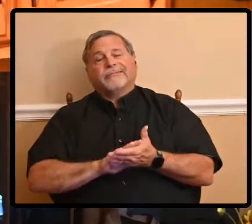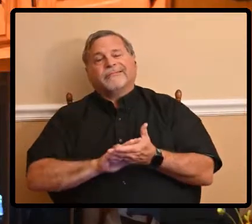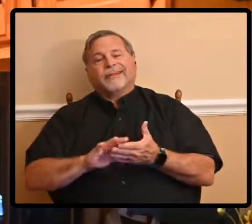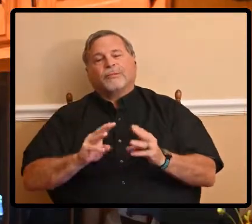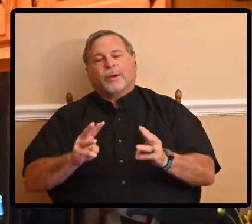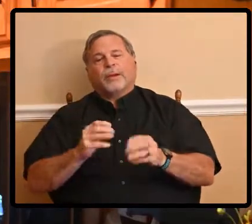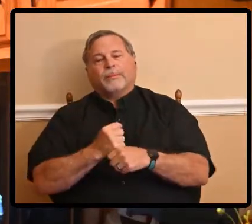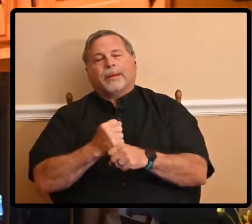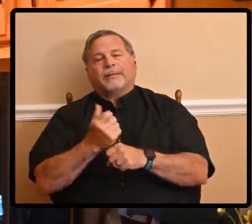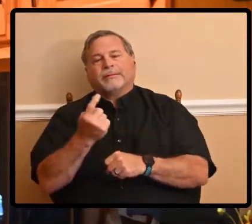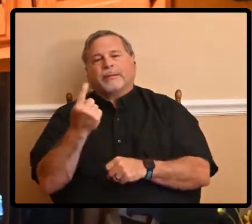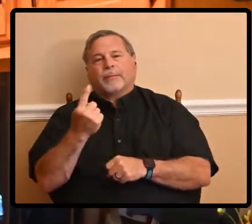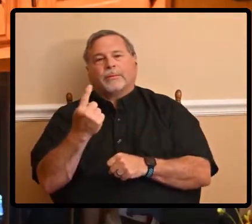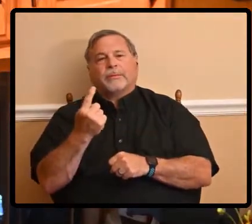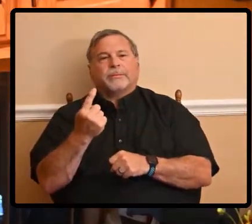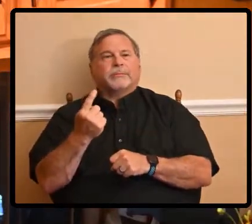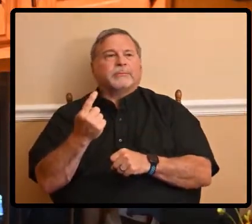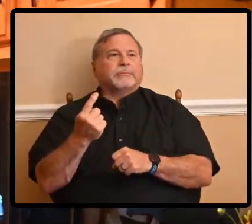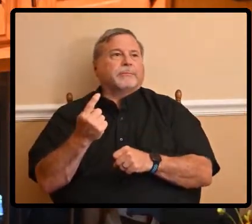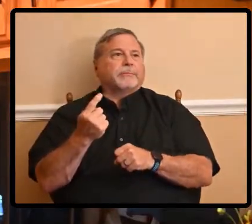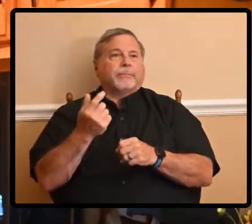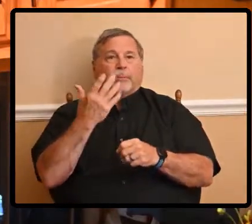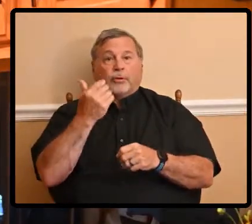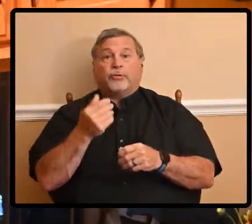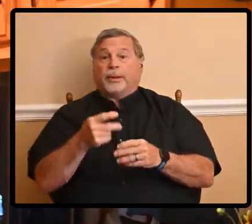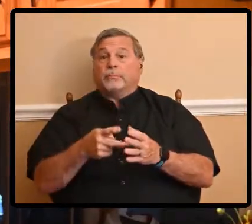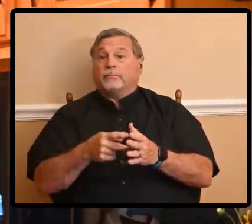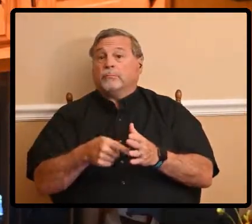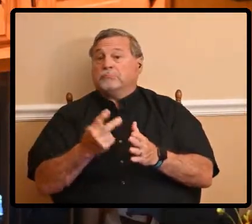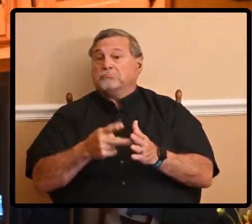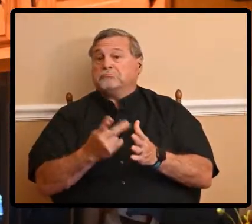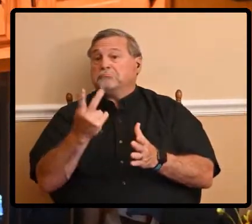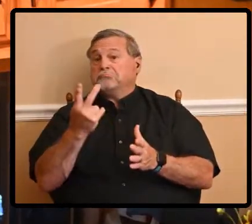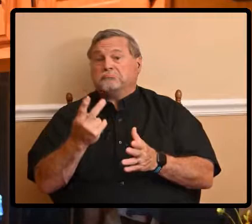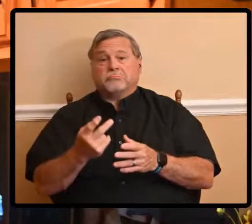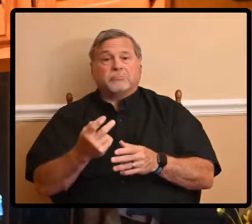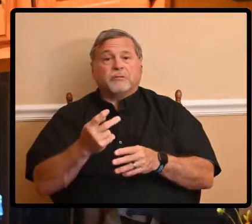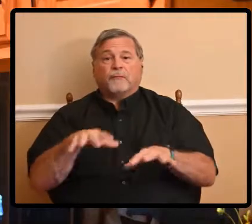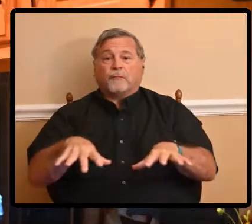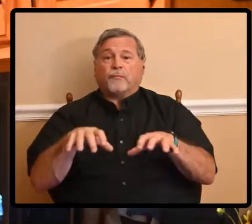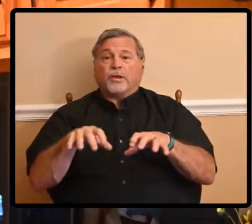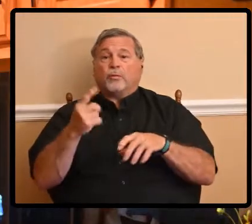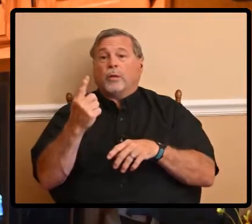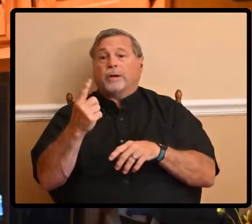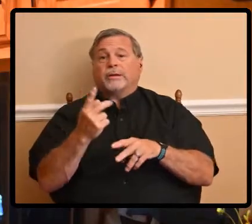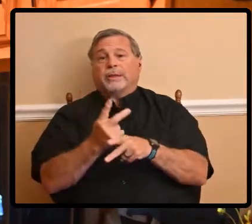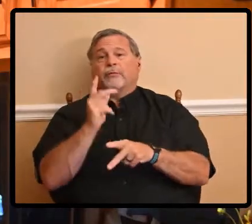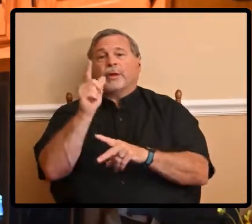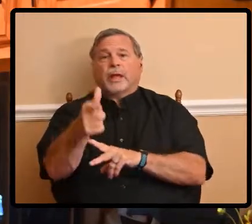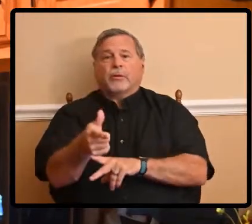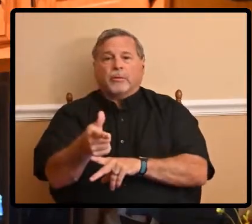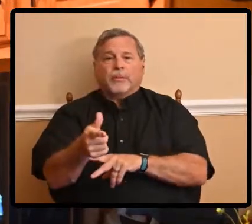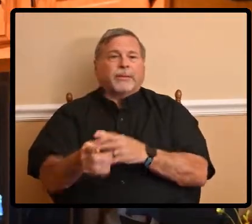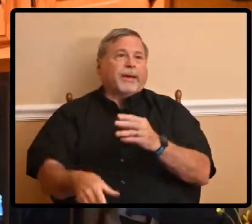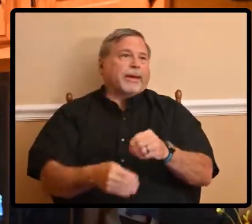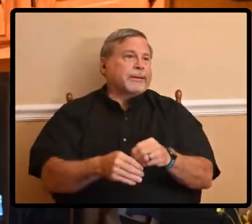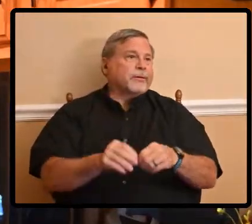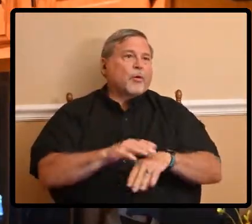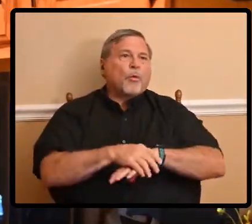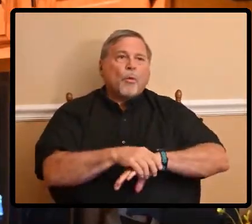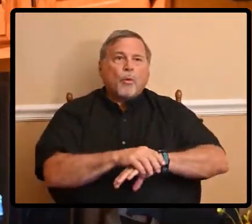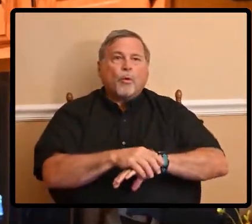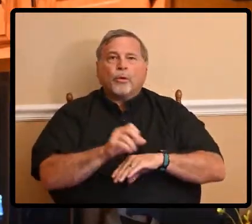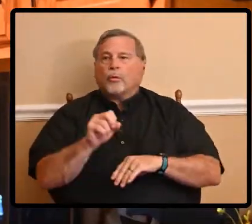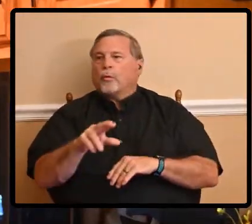is a real nice way to make something. Since you're making multiple loaves, you can freeze one, keep it for later. I'd probably put some corn with